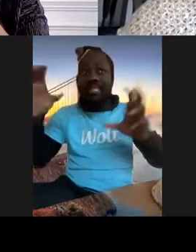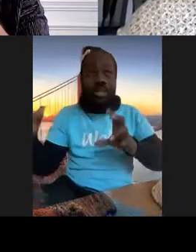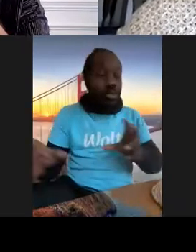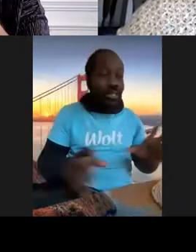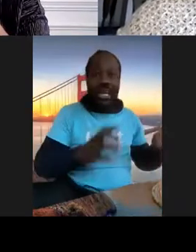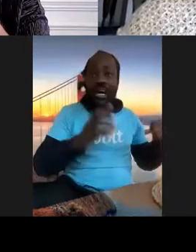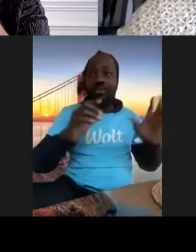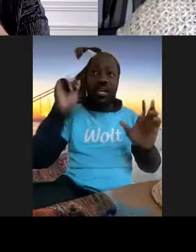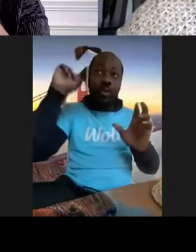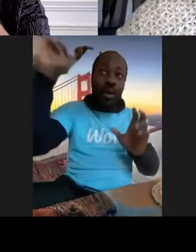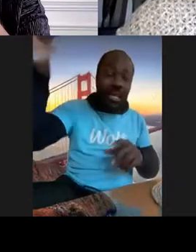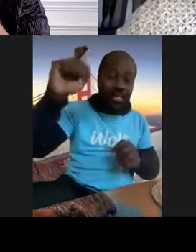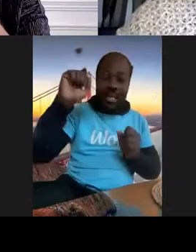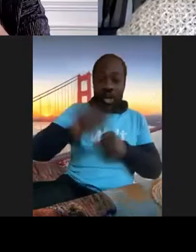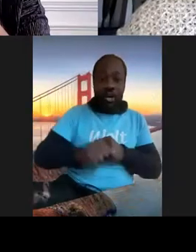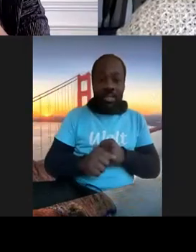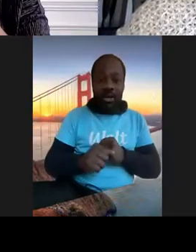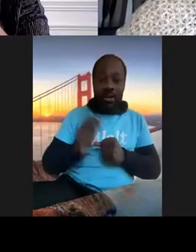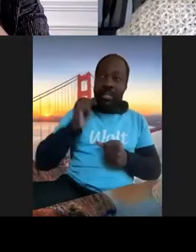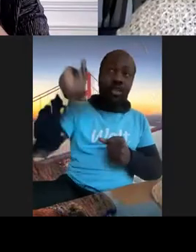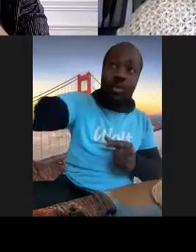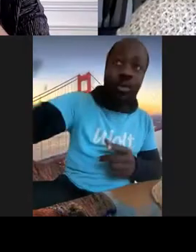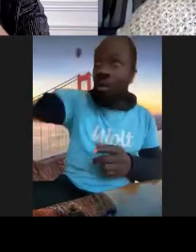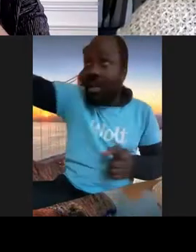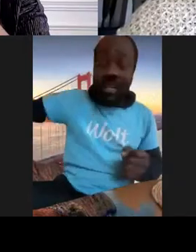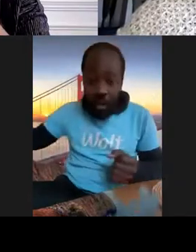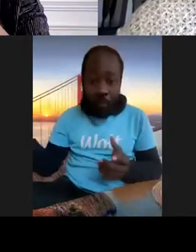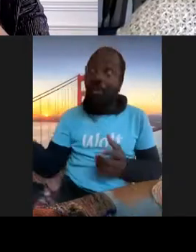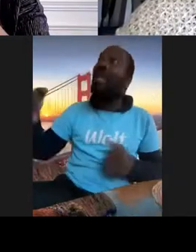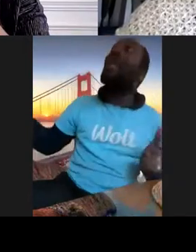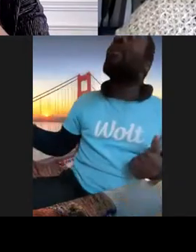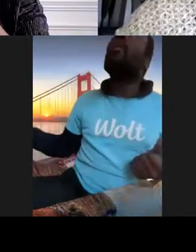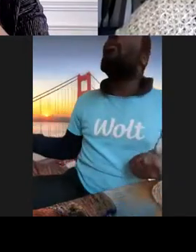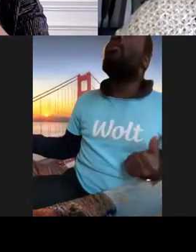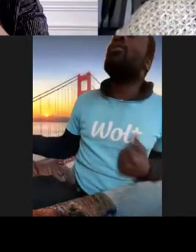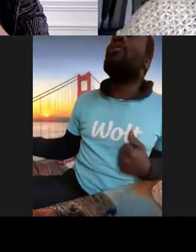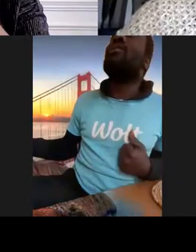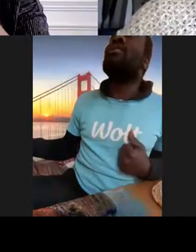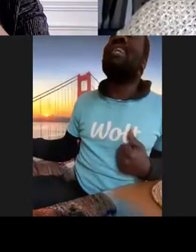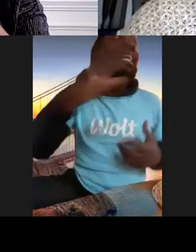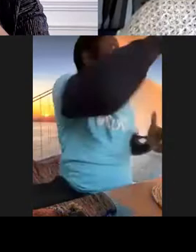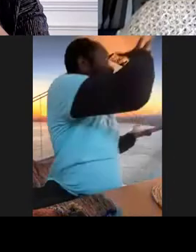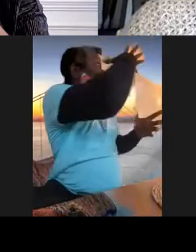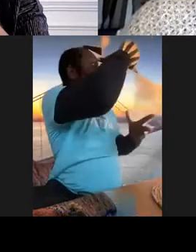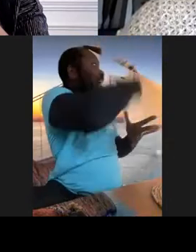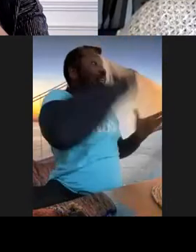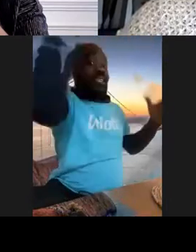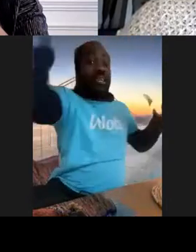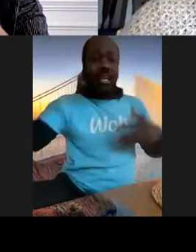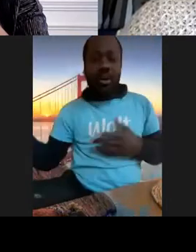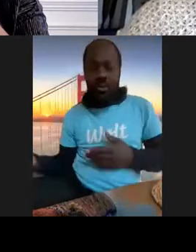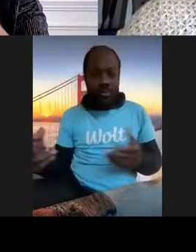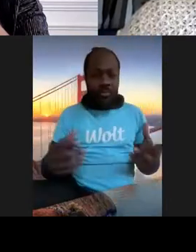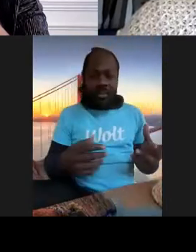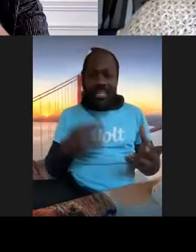making decisions in the house. When there is a knock on the door, they just go open and then what you want to see? Dad,